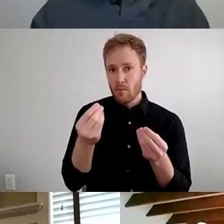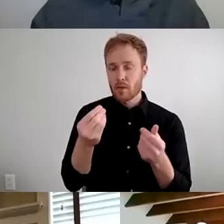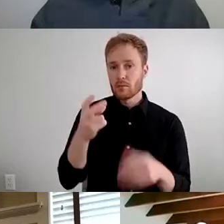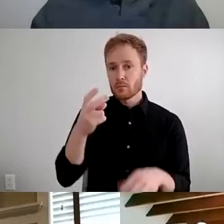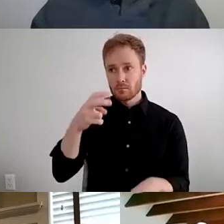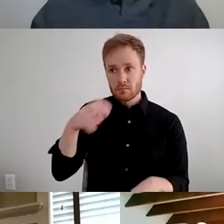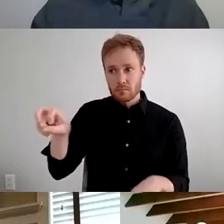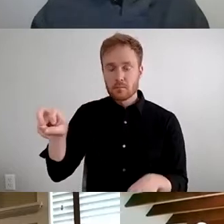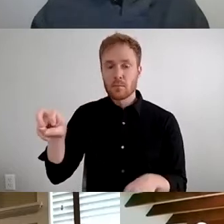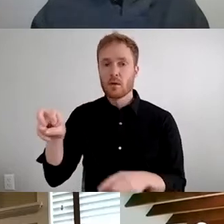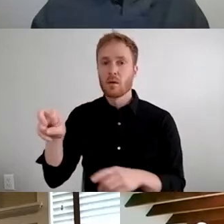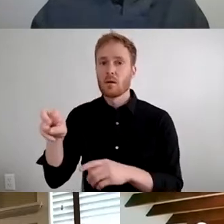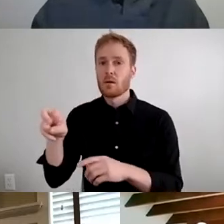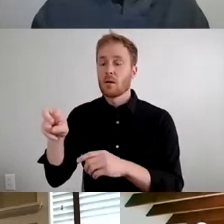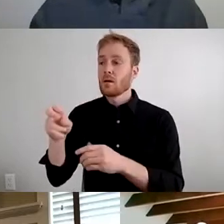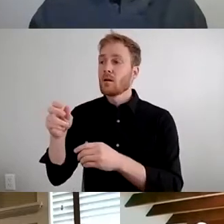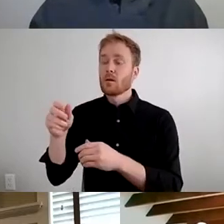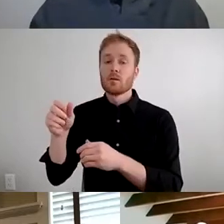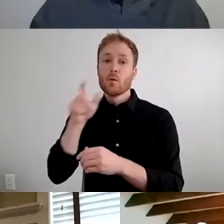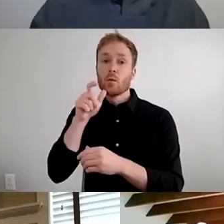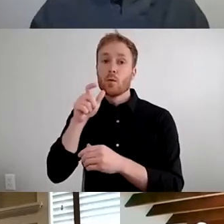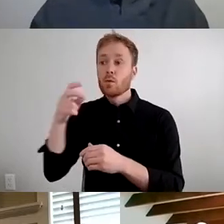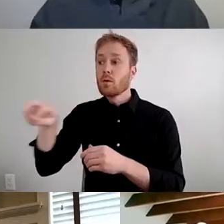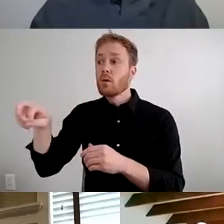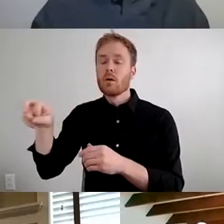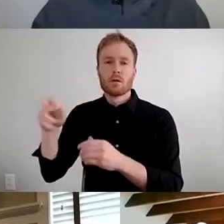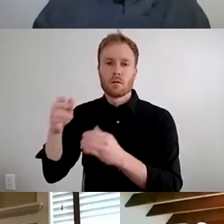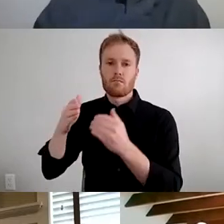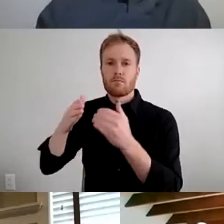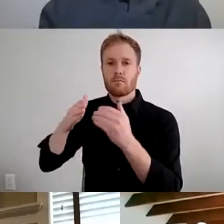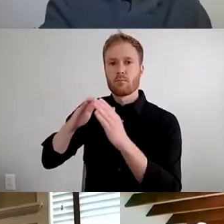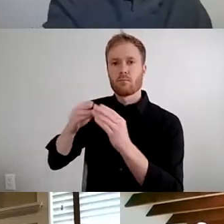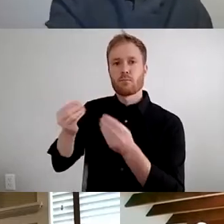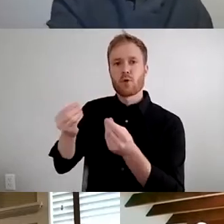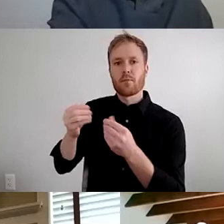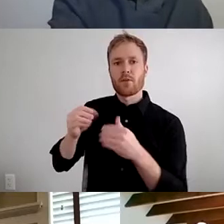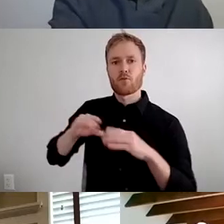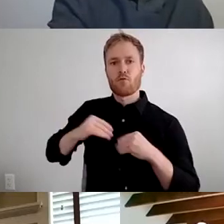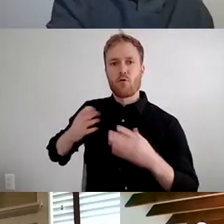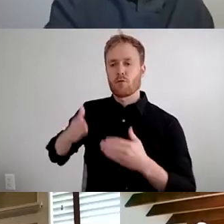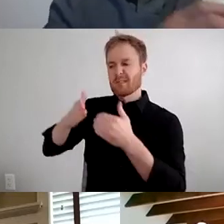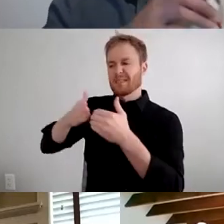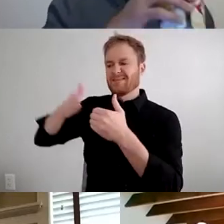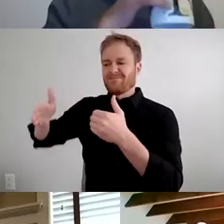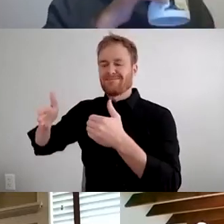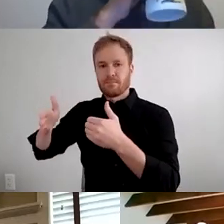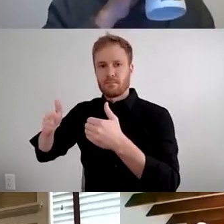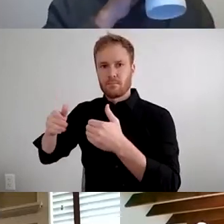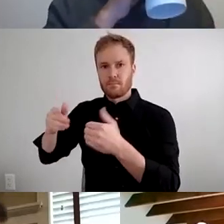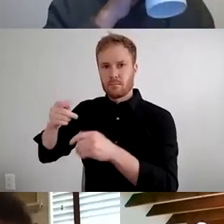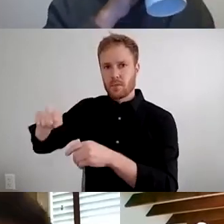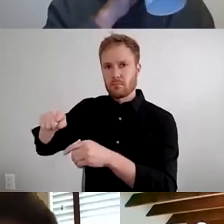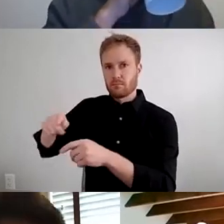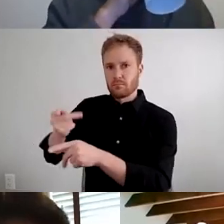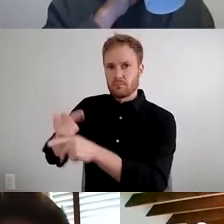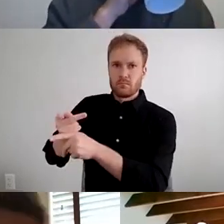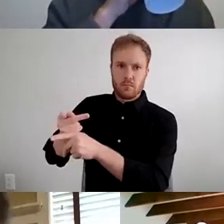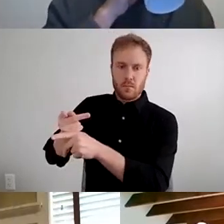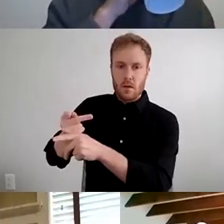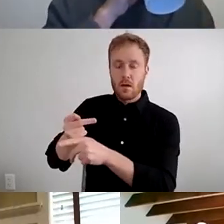to adjoining property owners in conjunction with the City of Pittsburgh side yard program, item A through